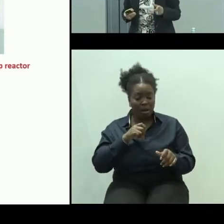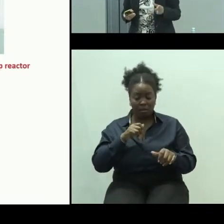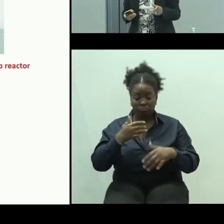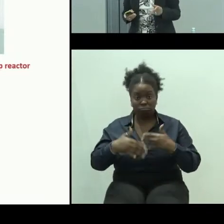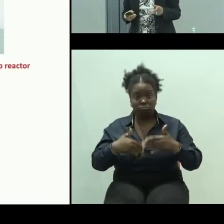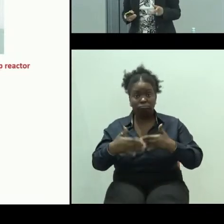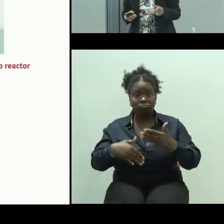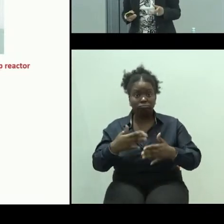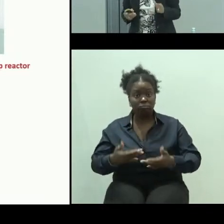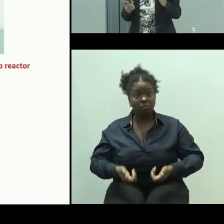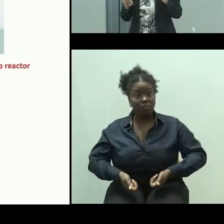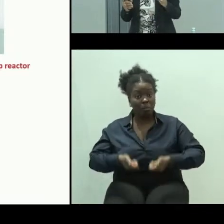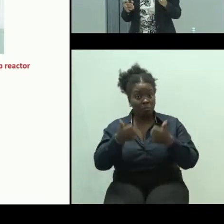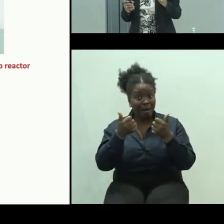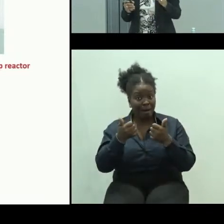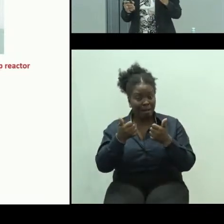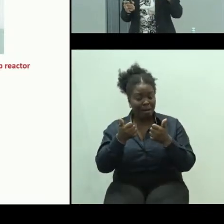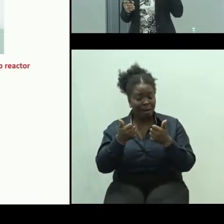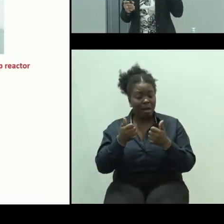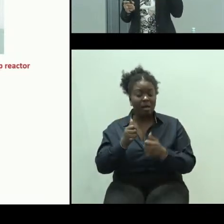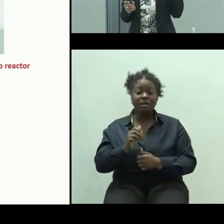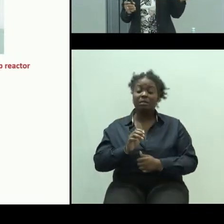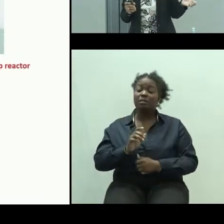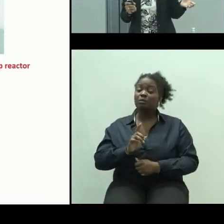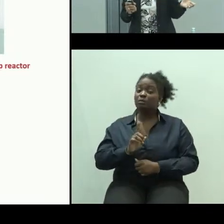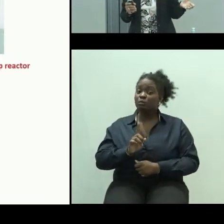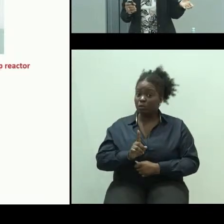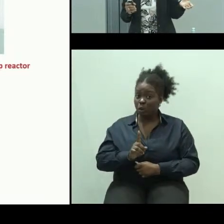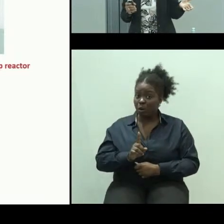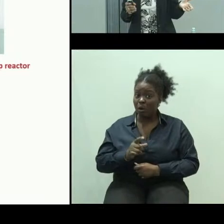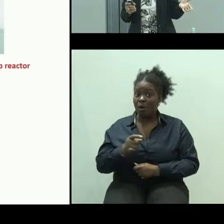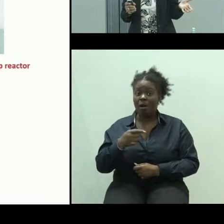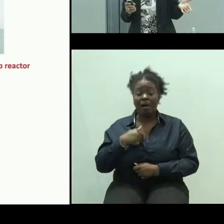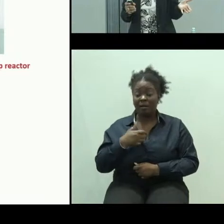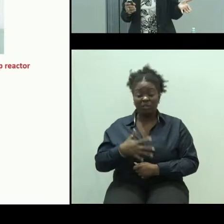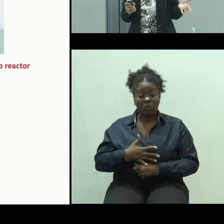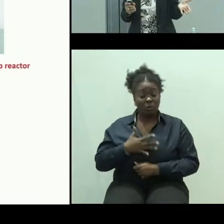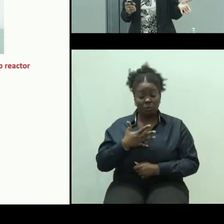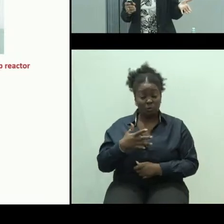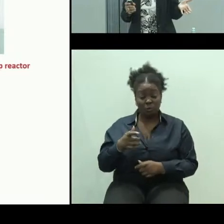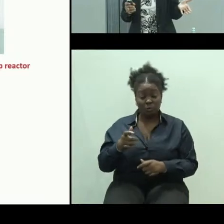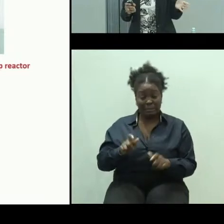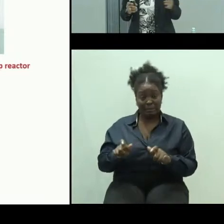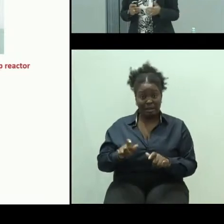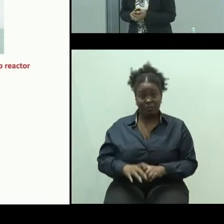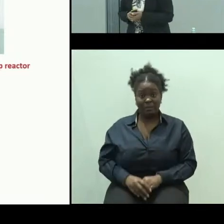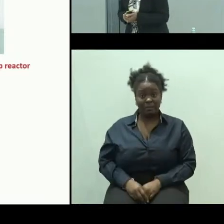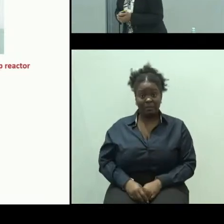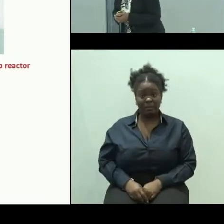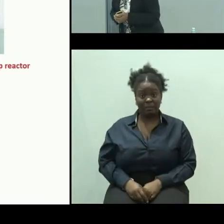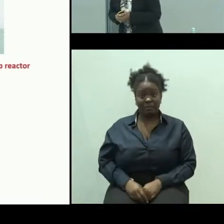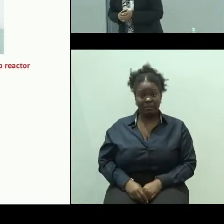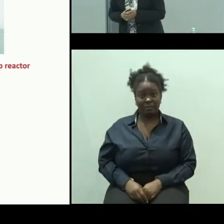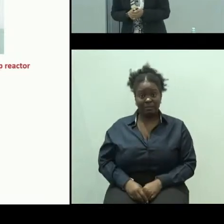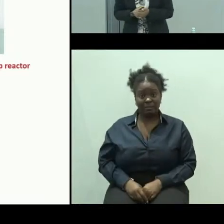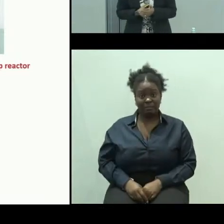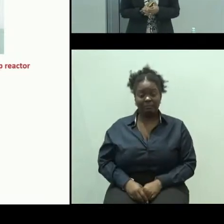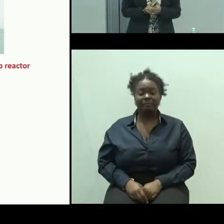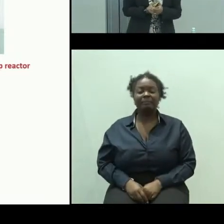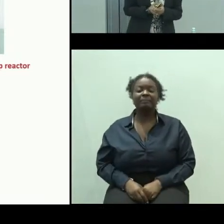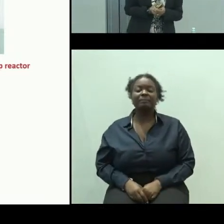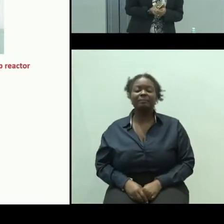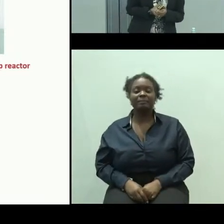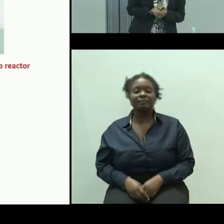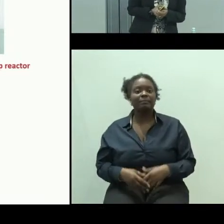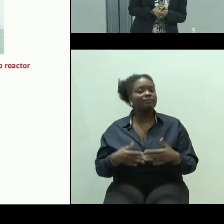as it otherwise would. Therefore, I don't want to do the experiment. So you have a conversation that goes like this.